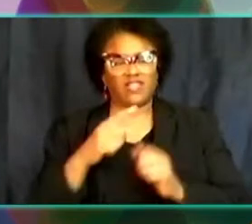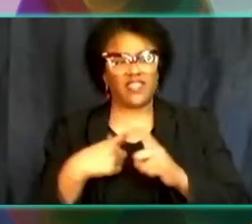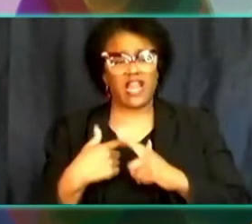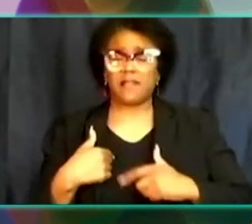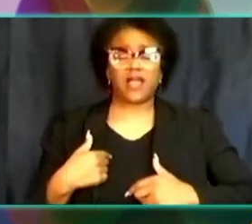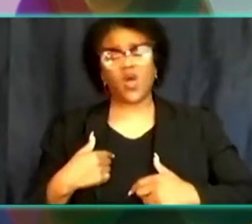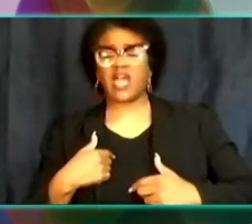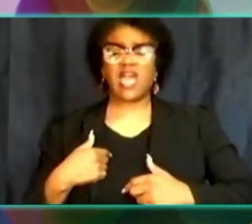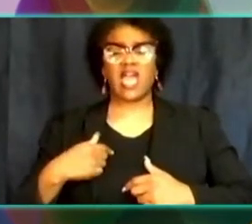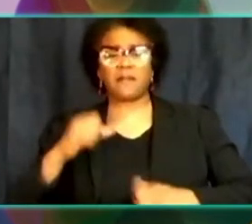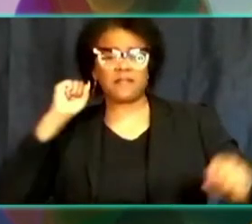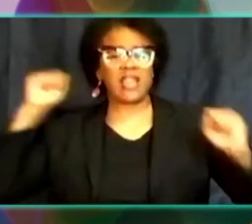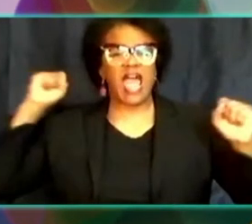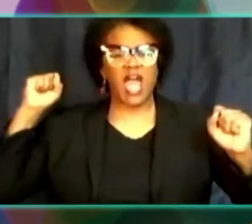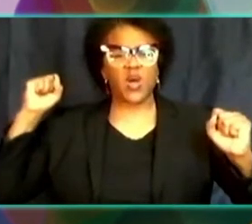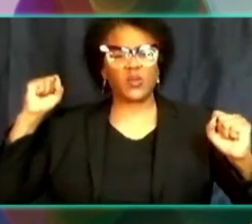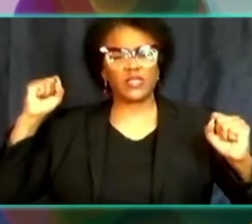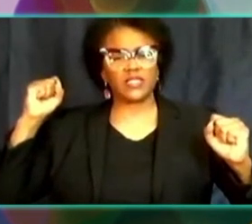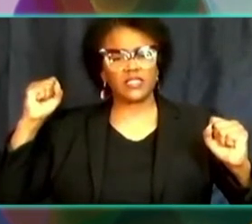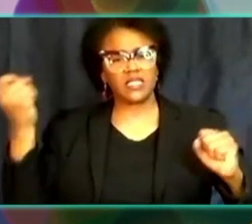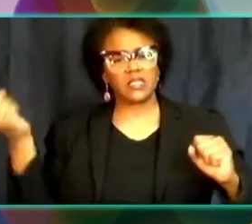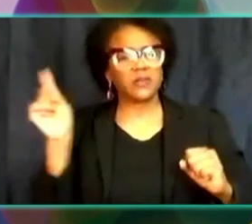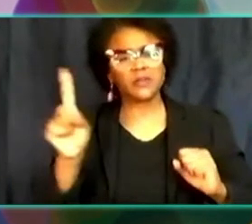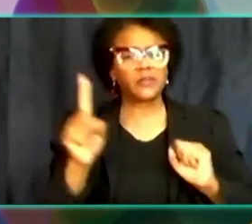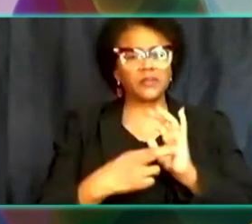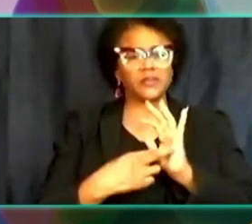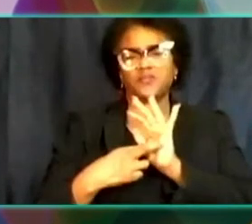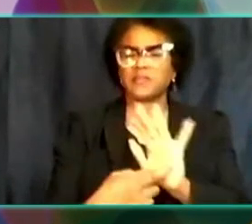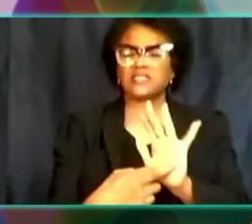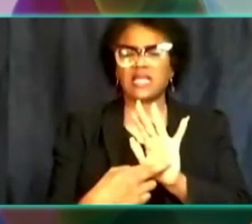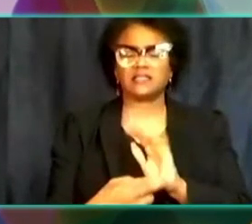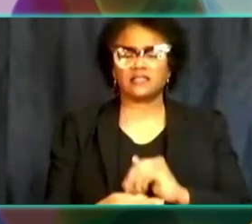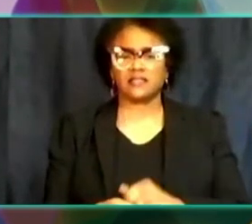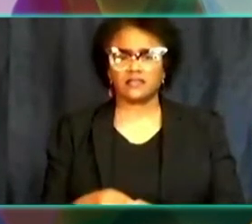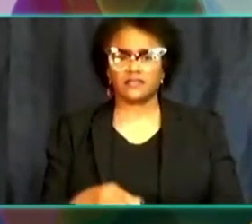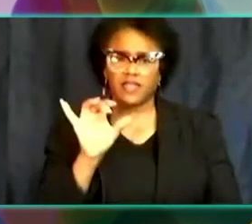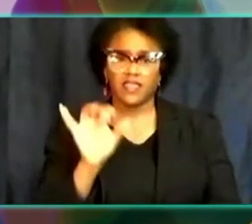really loud. And I think that's